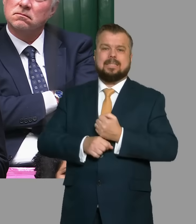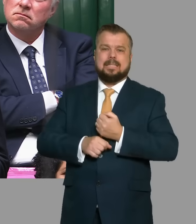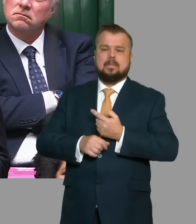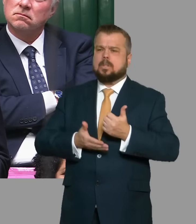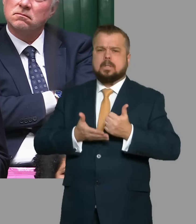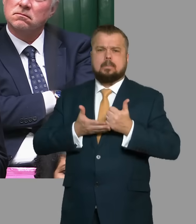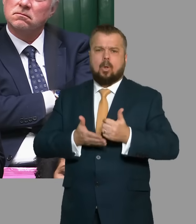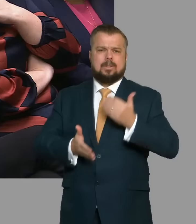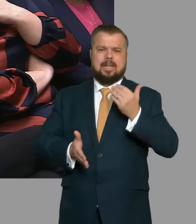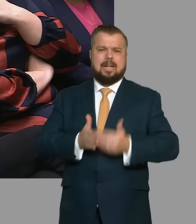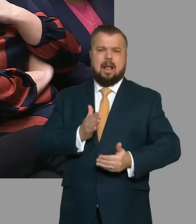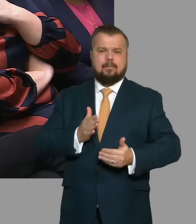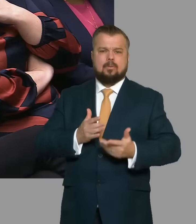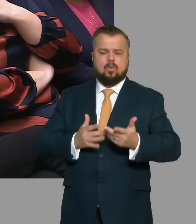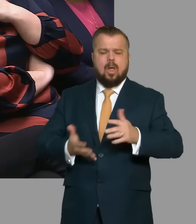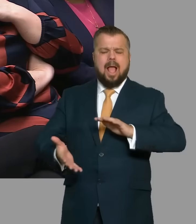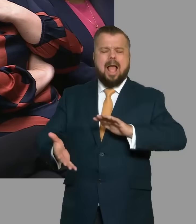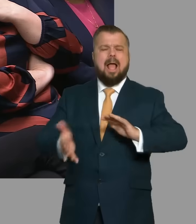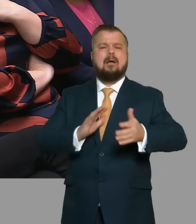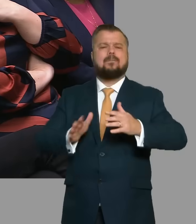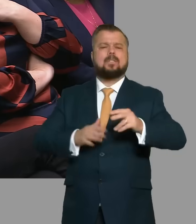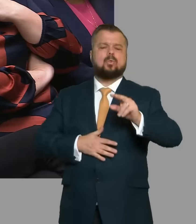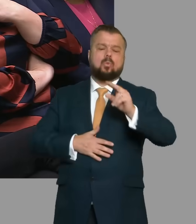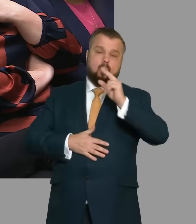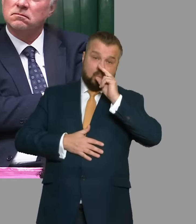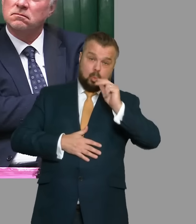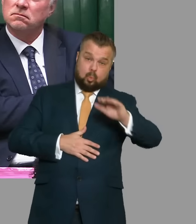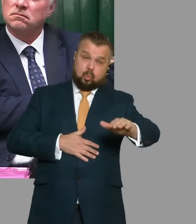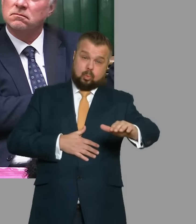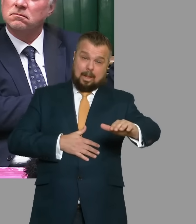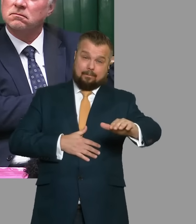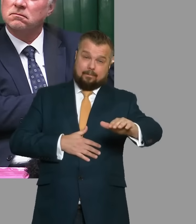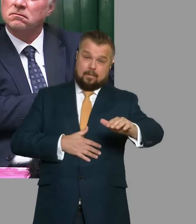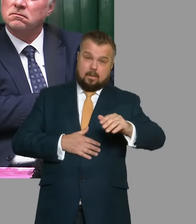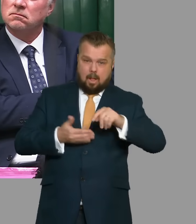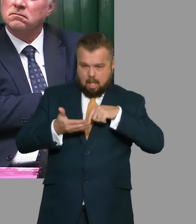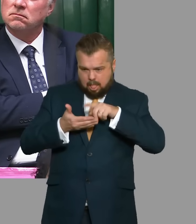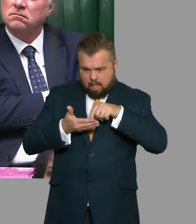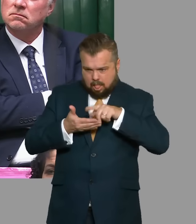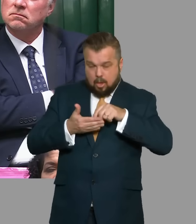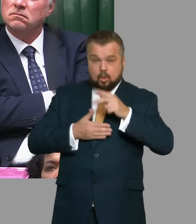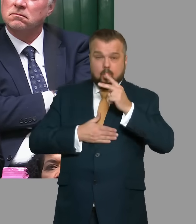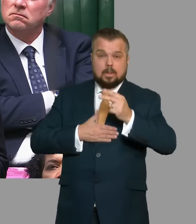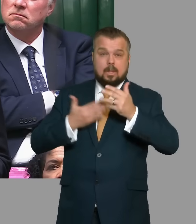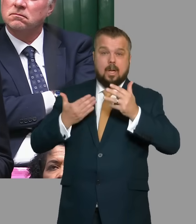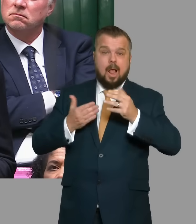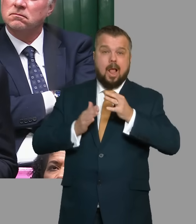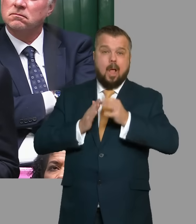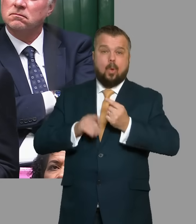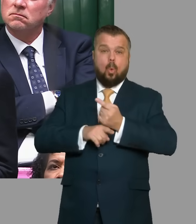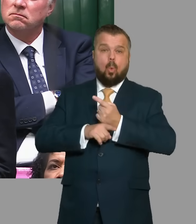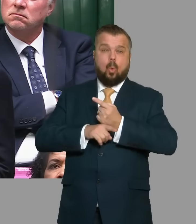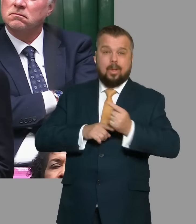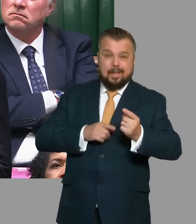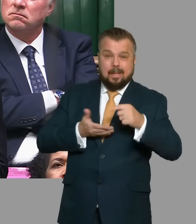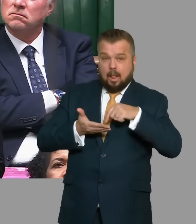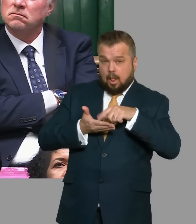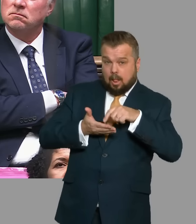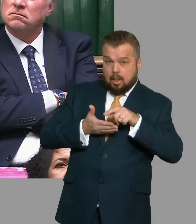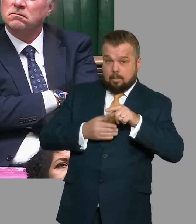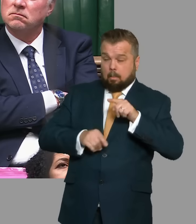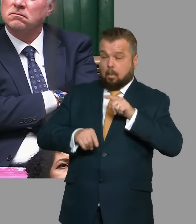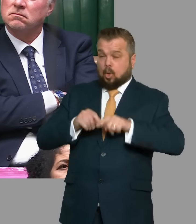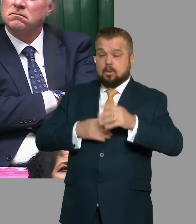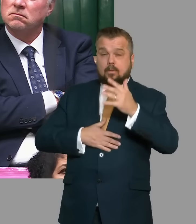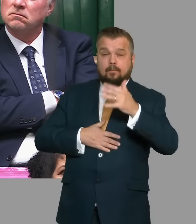to mental health services for anxiety. These stats are not unrelated. Parents, teachers and members across these benches